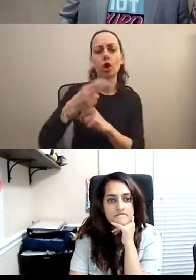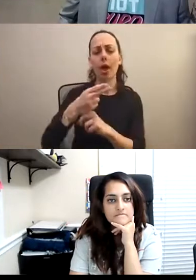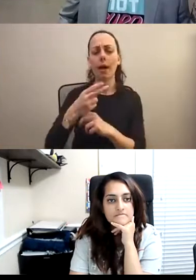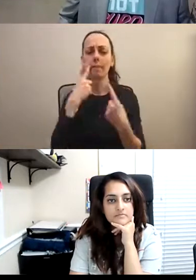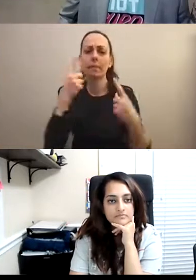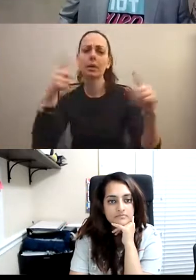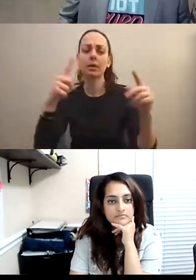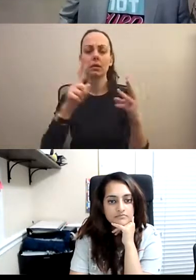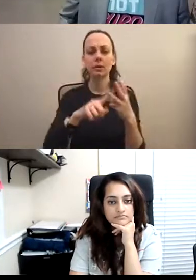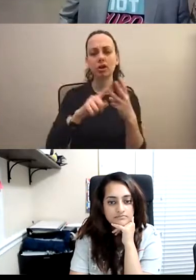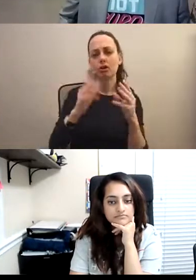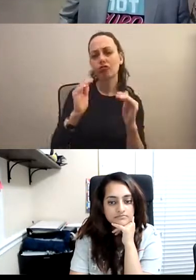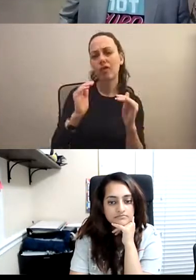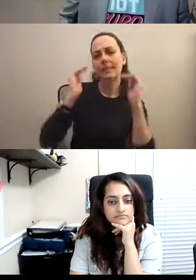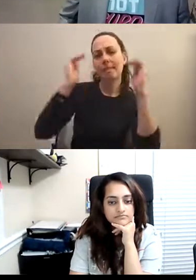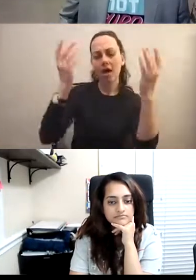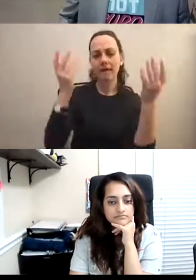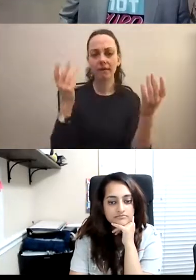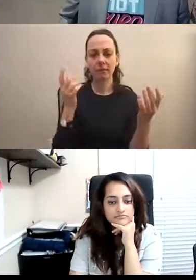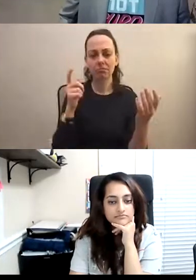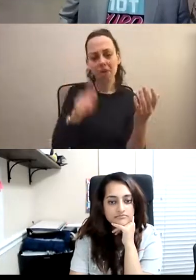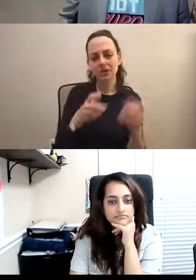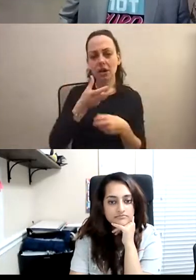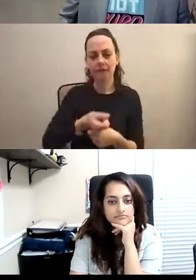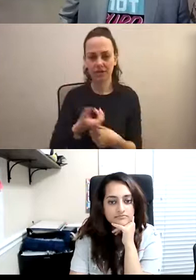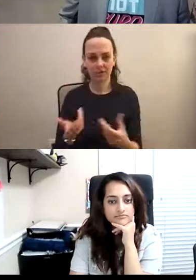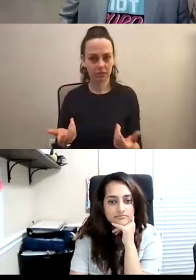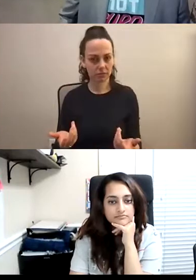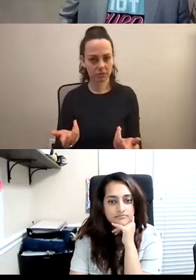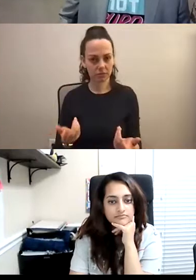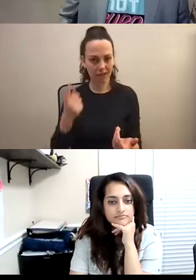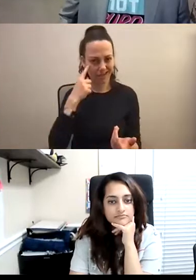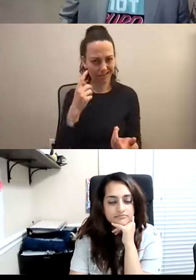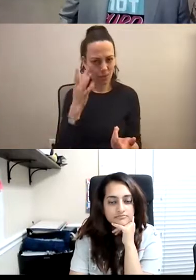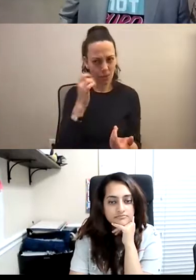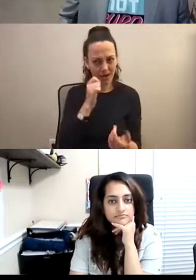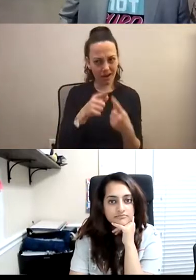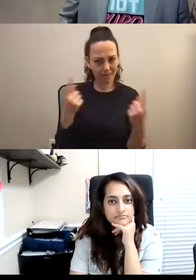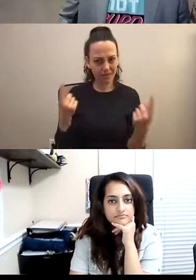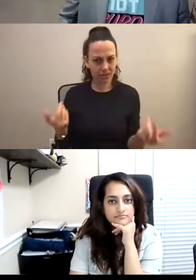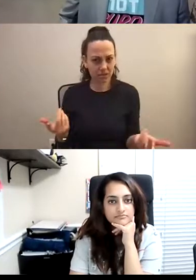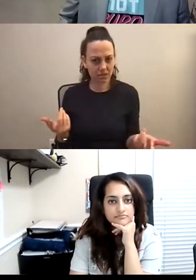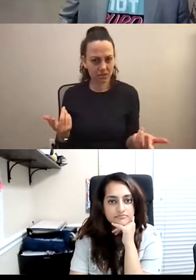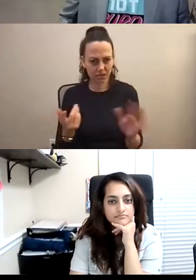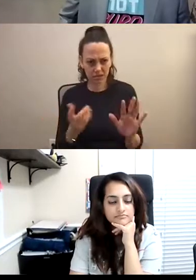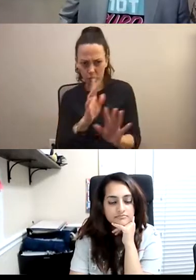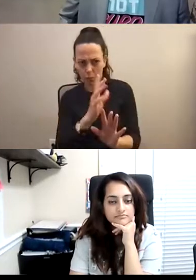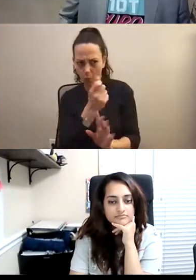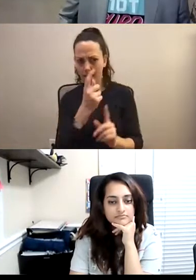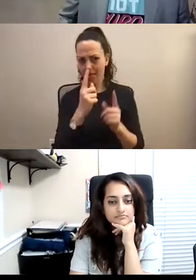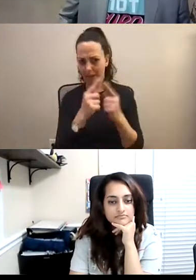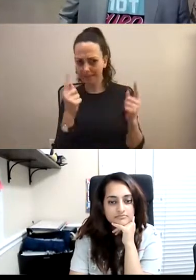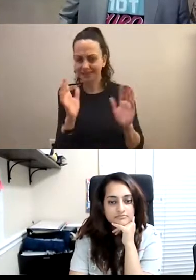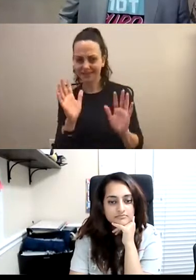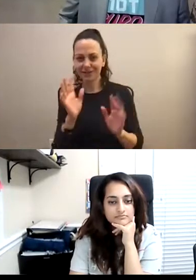rise above, and to do that you have to be confident. And I think, why can't we go the other way for a minute, for a hot second, and just talk